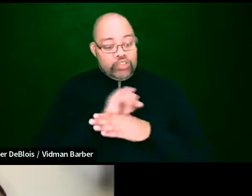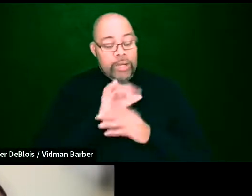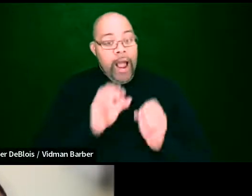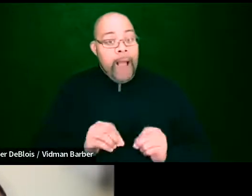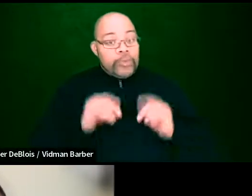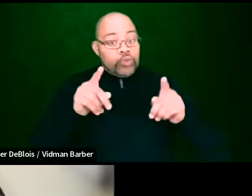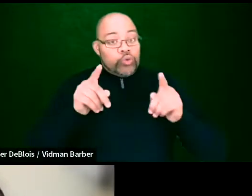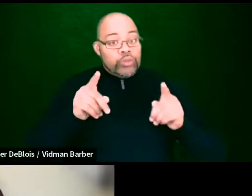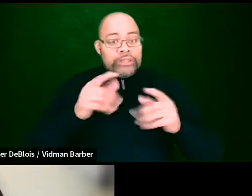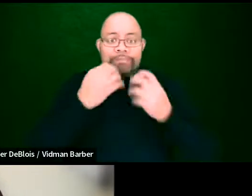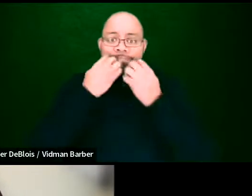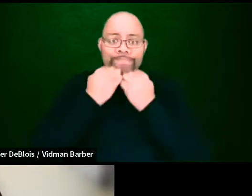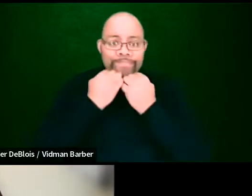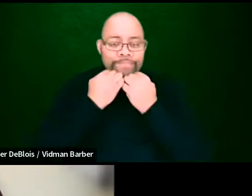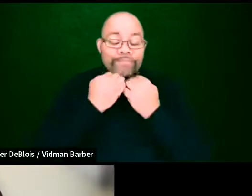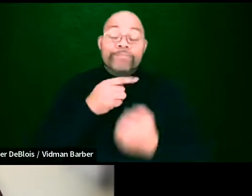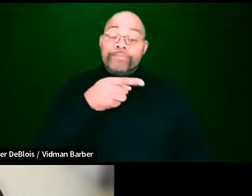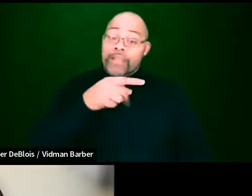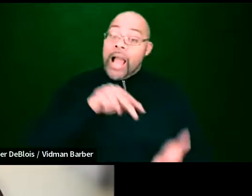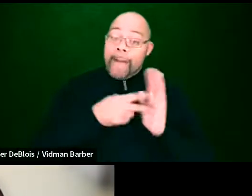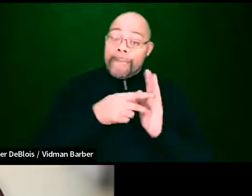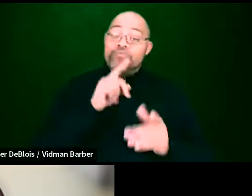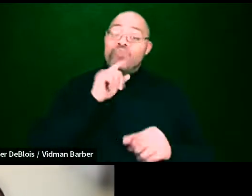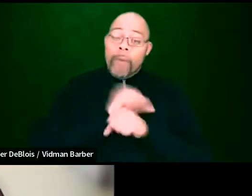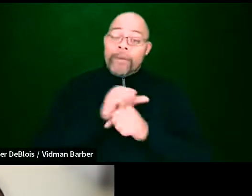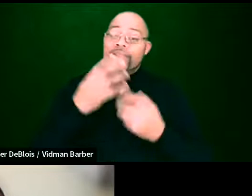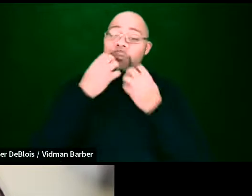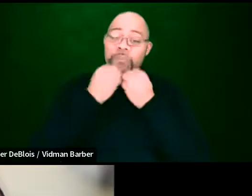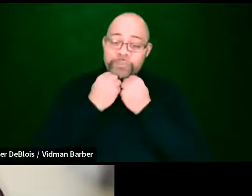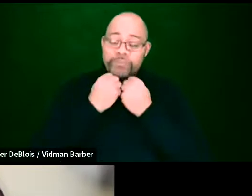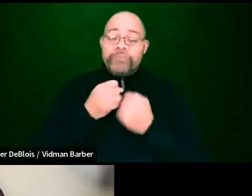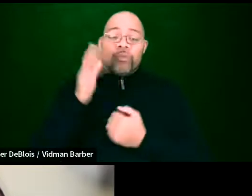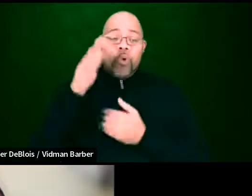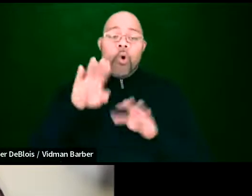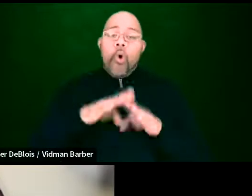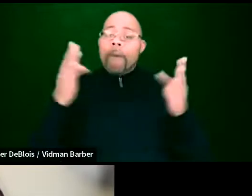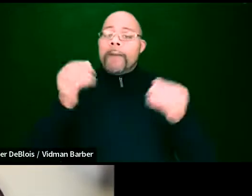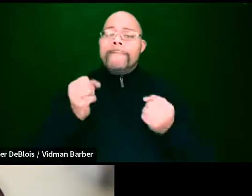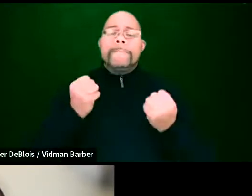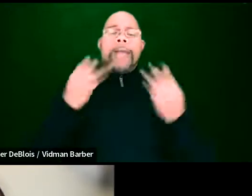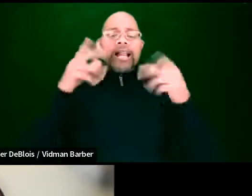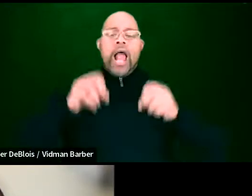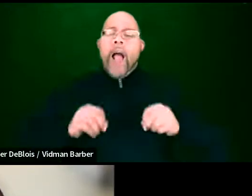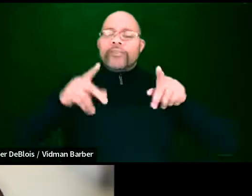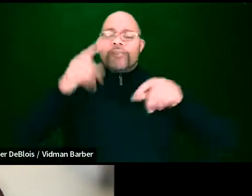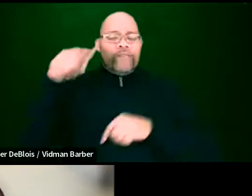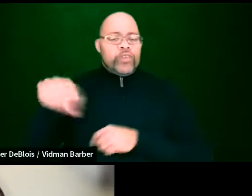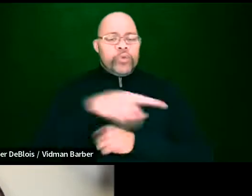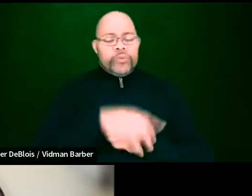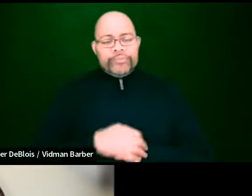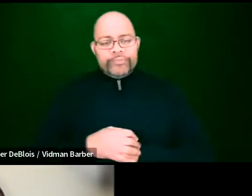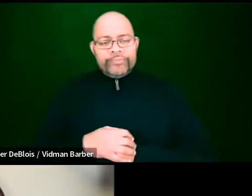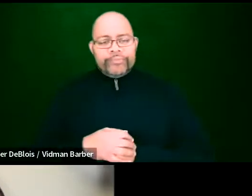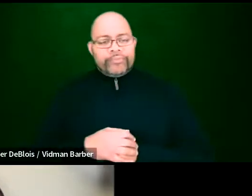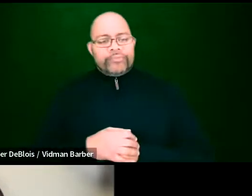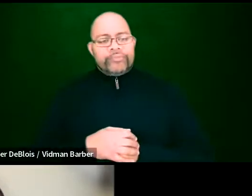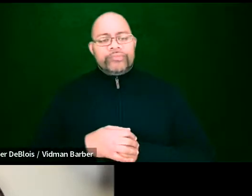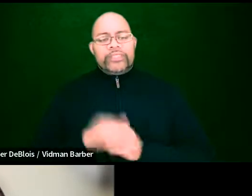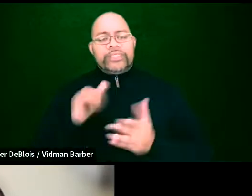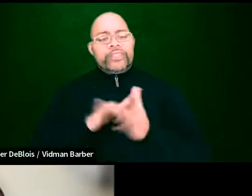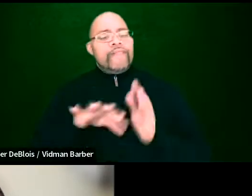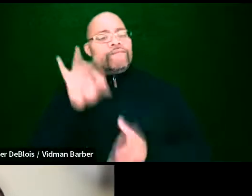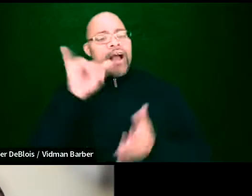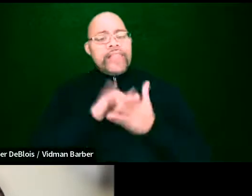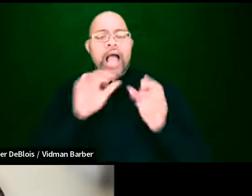opportunities are invaluable, I mean it. They're very invaluable. They will open many doors for you. It's just finding